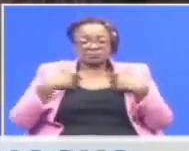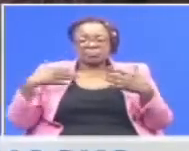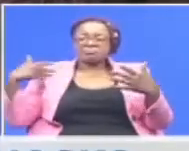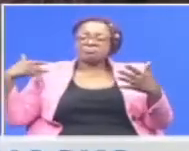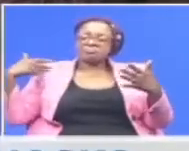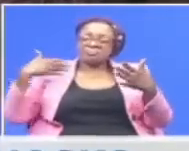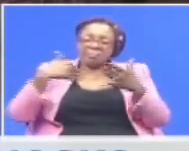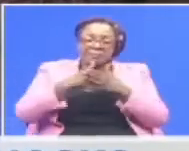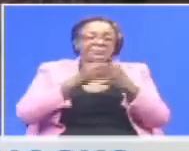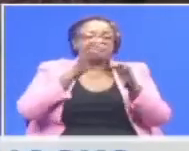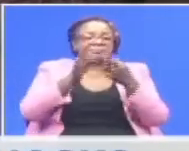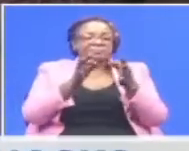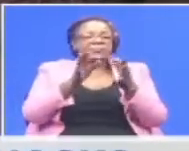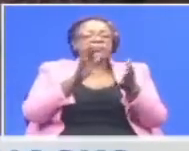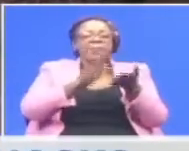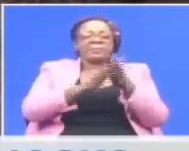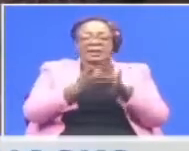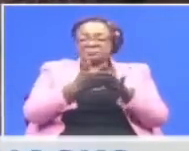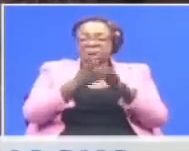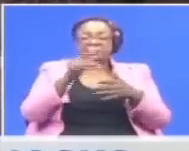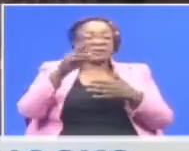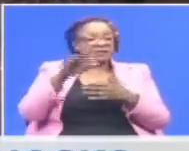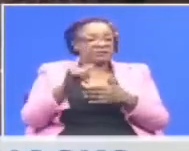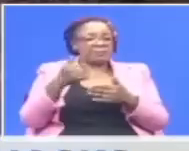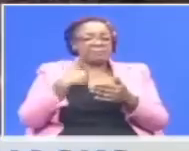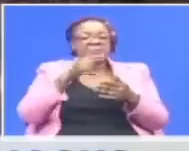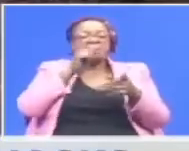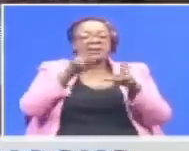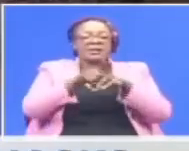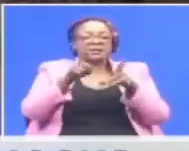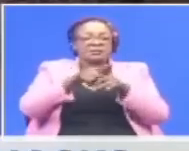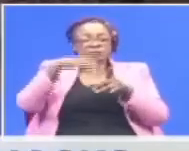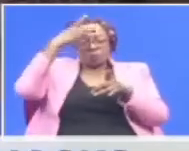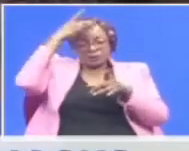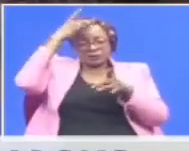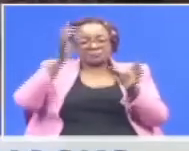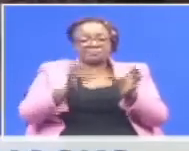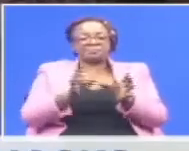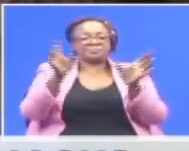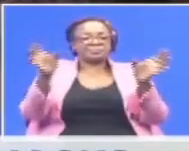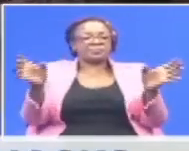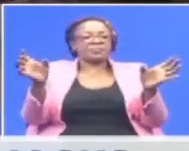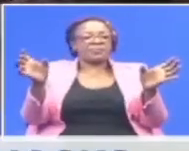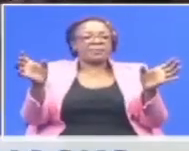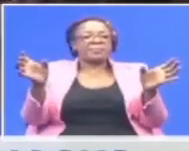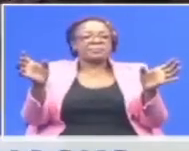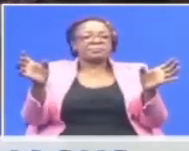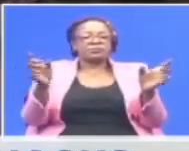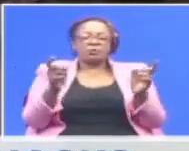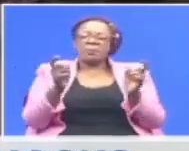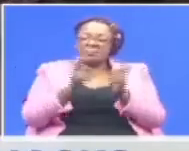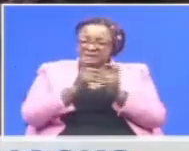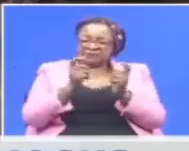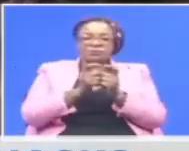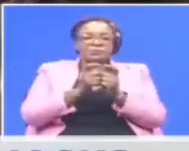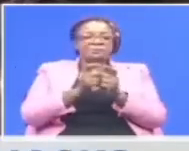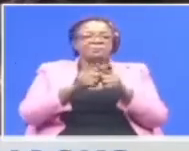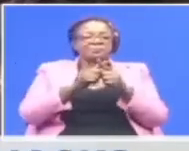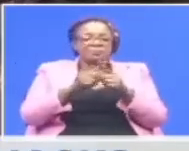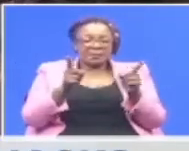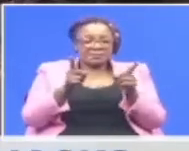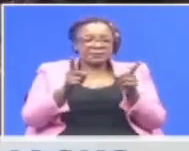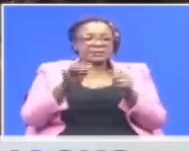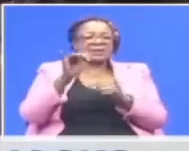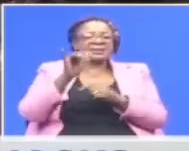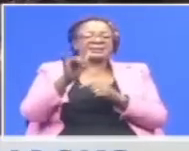if it becomes imperative that my brother Weta goes a separate way, it will be painful for me. But this is a brother that